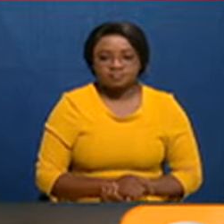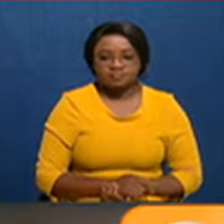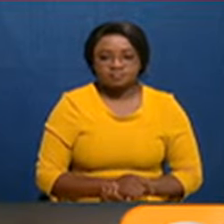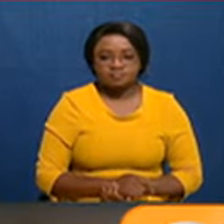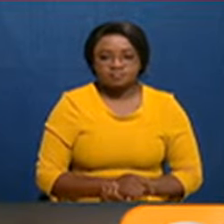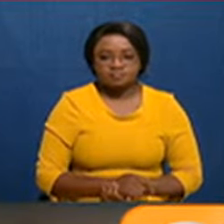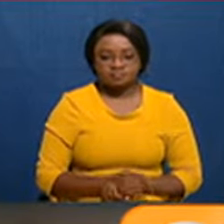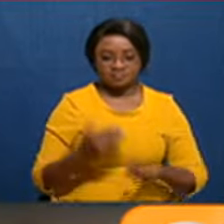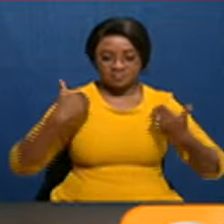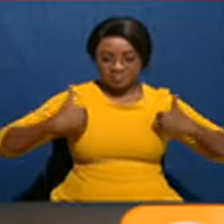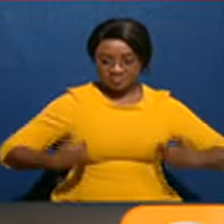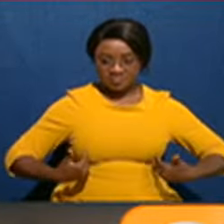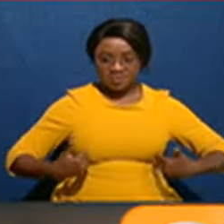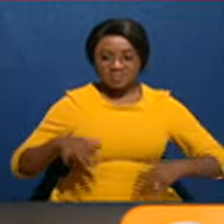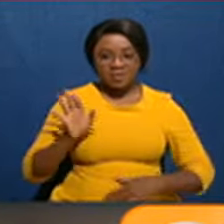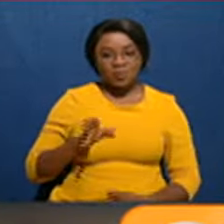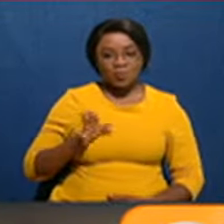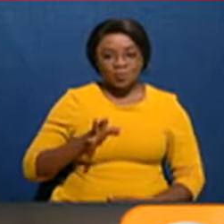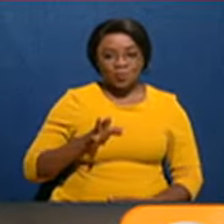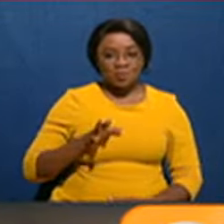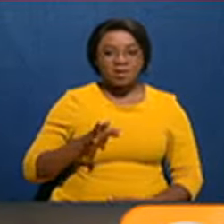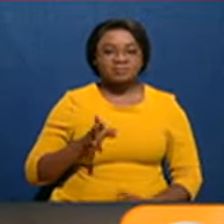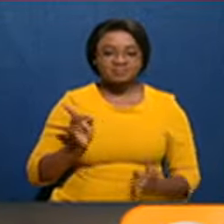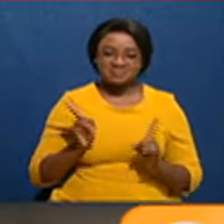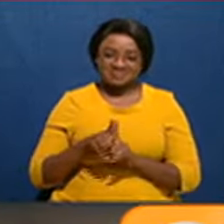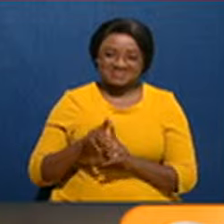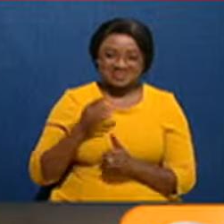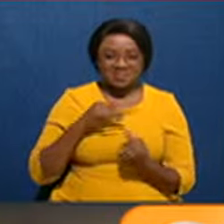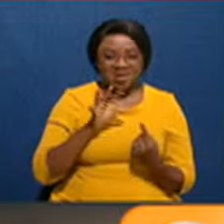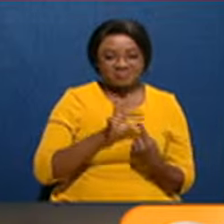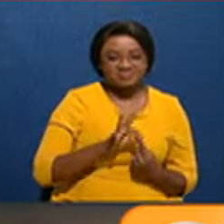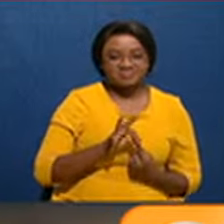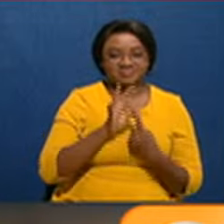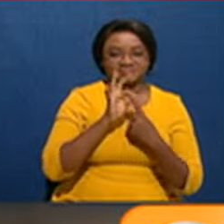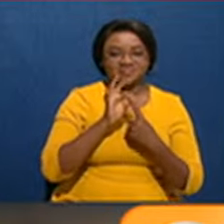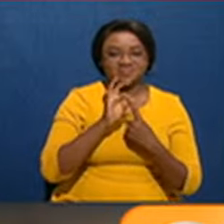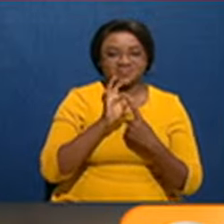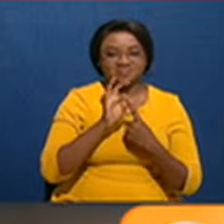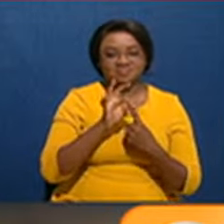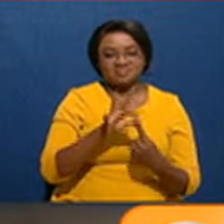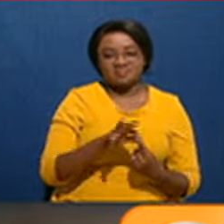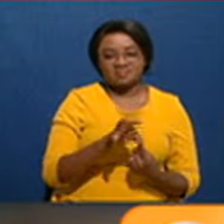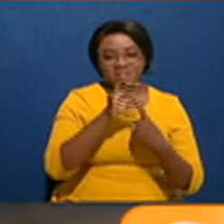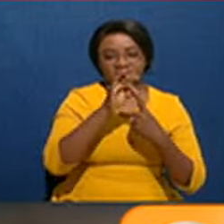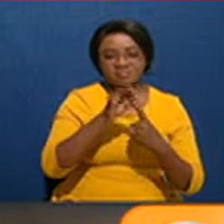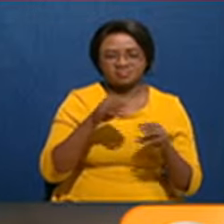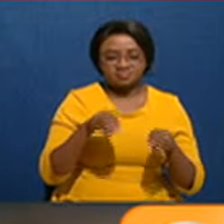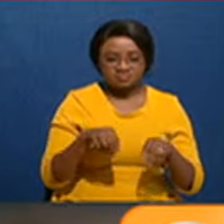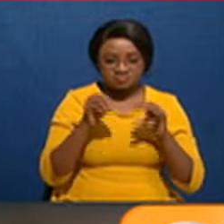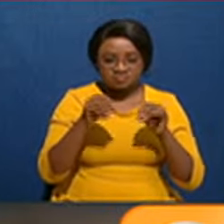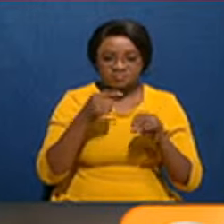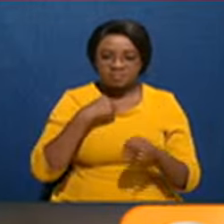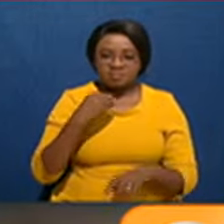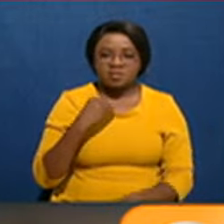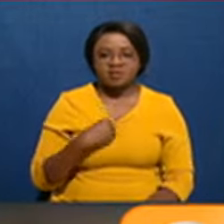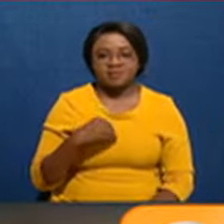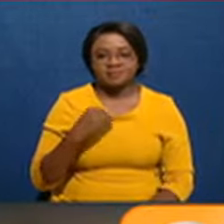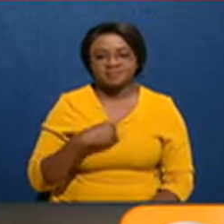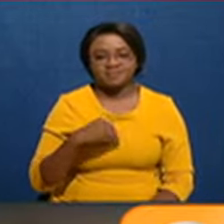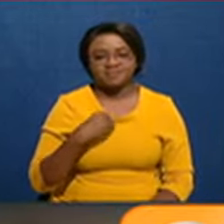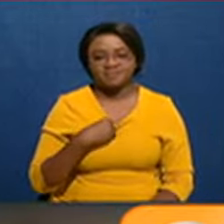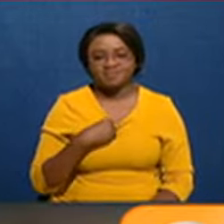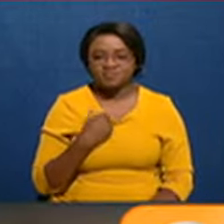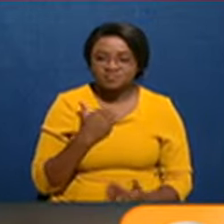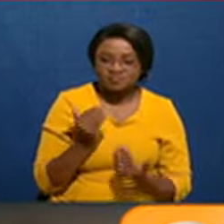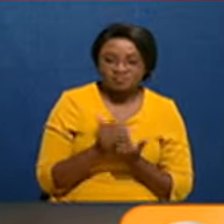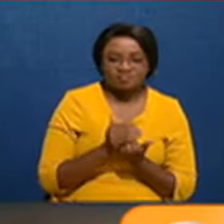as a woman candidate, I bring on board another special quality, the quality of being able to empathize and care for